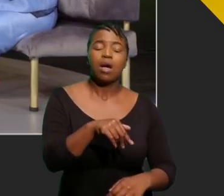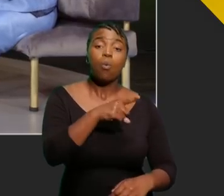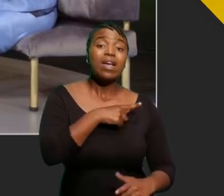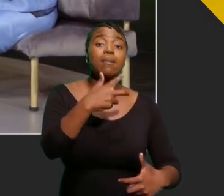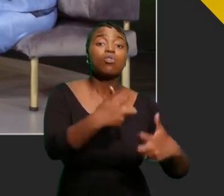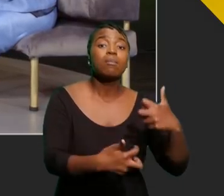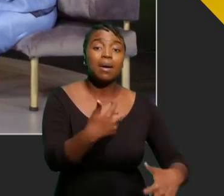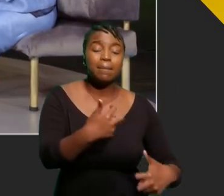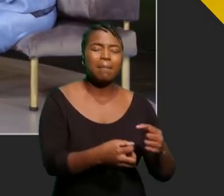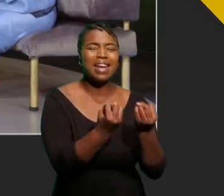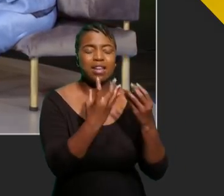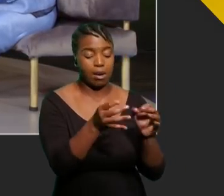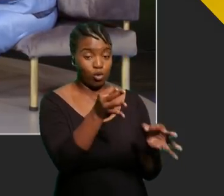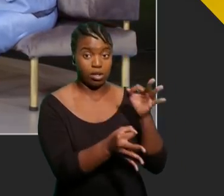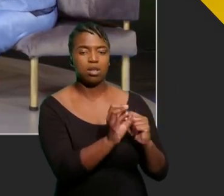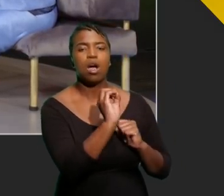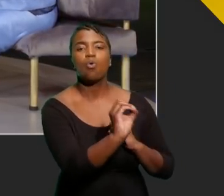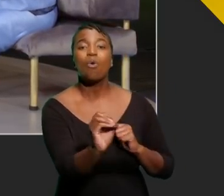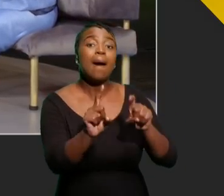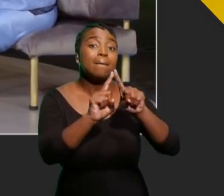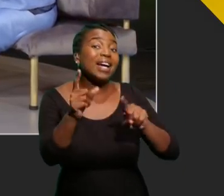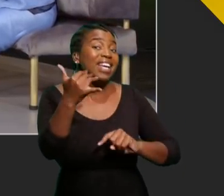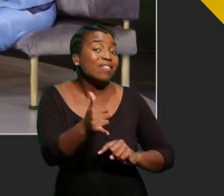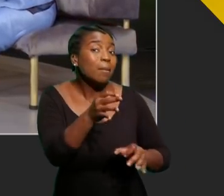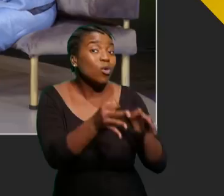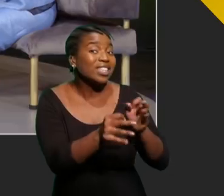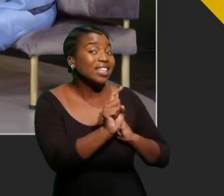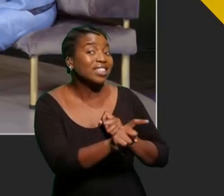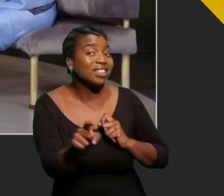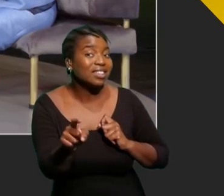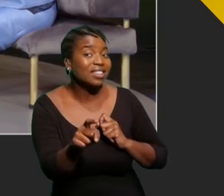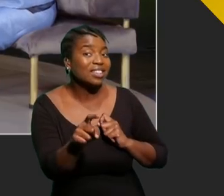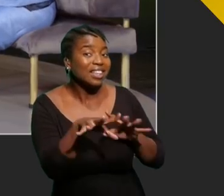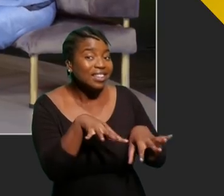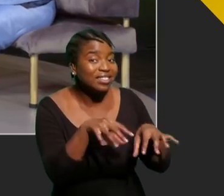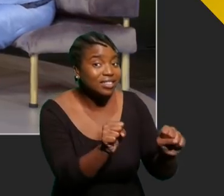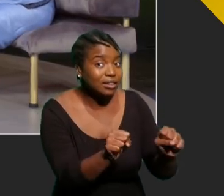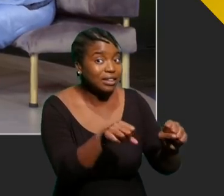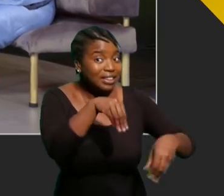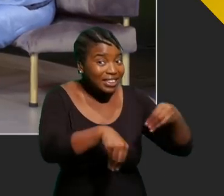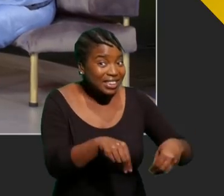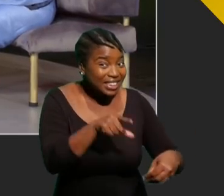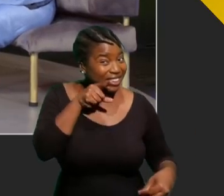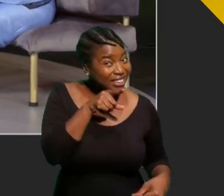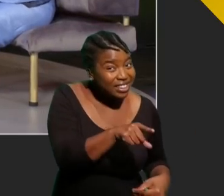can have politicians there, but if they have the administration that is